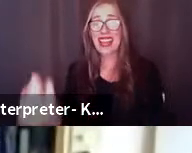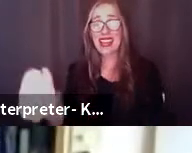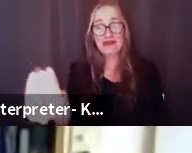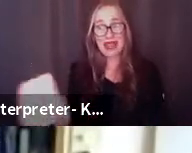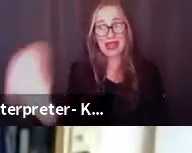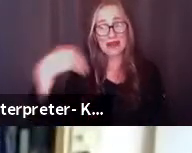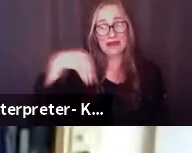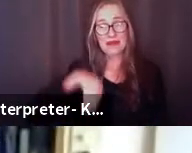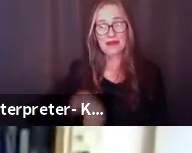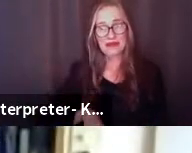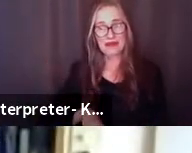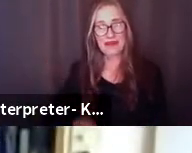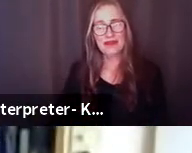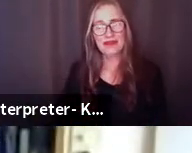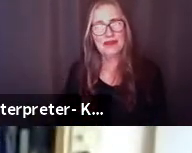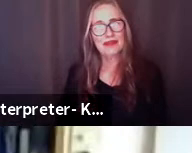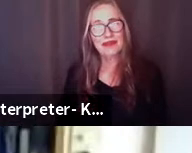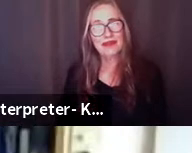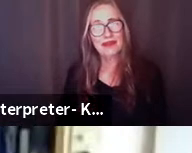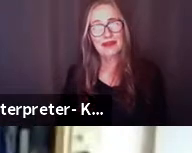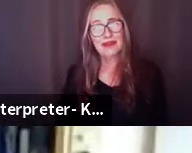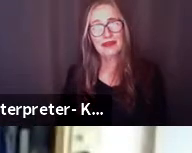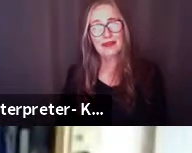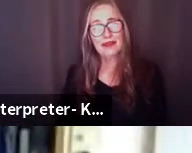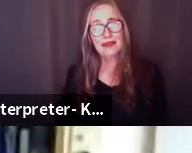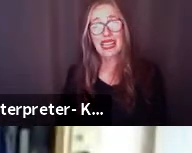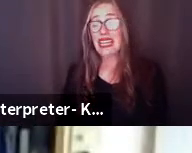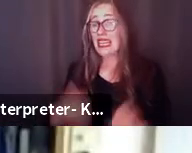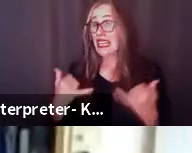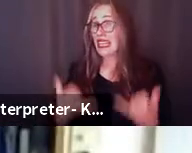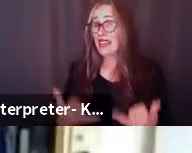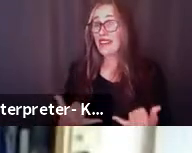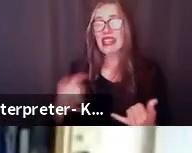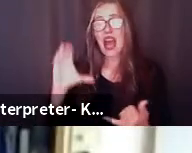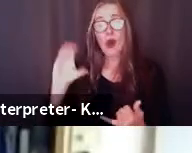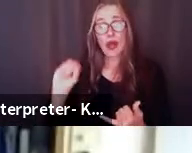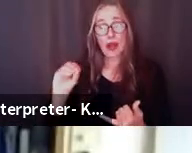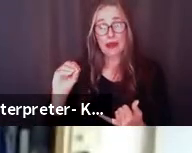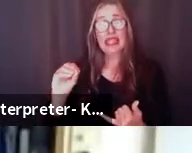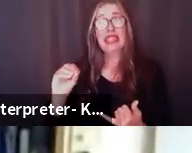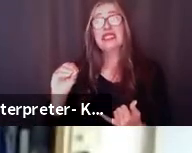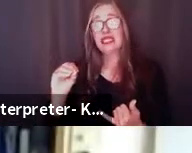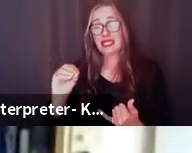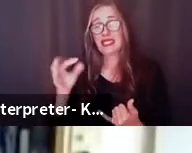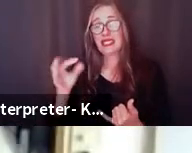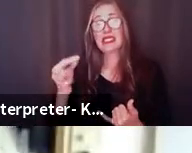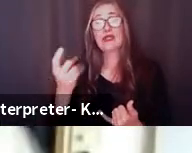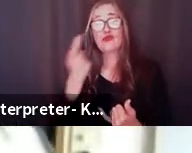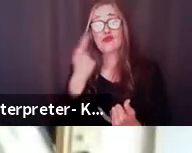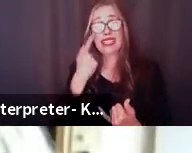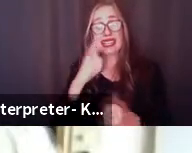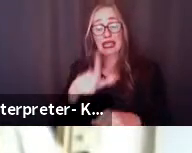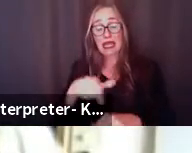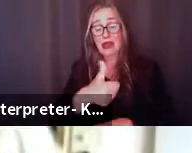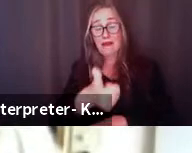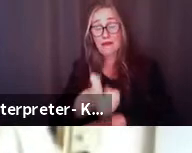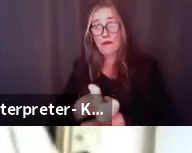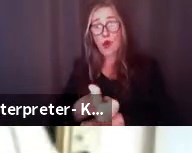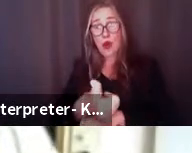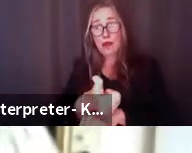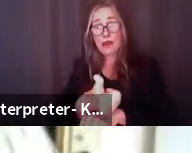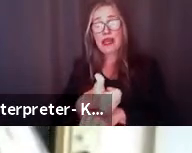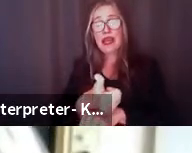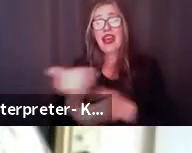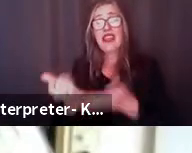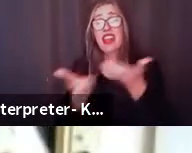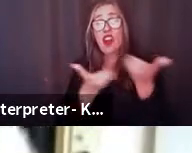so even now there are several companies recently formed that are offering a related technique one that